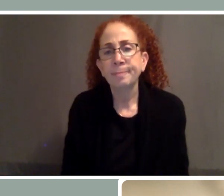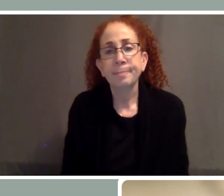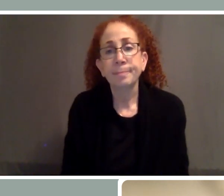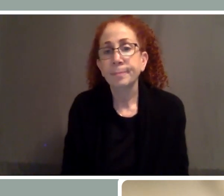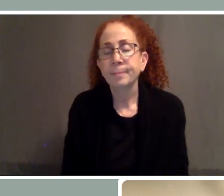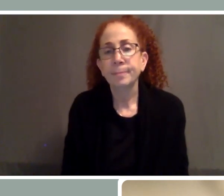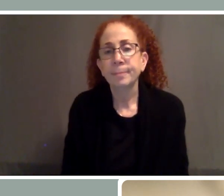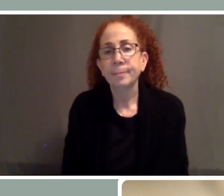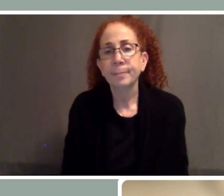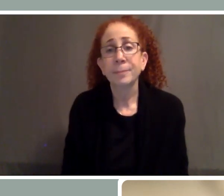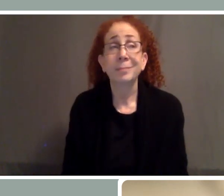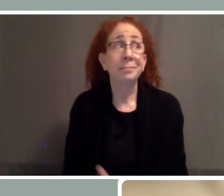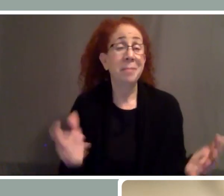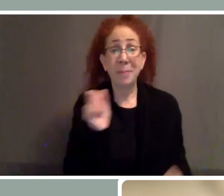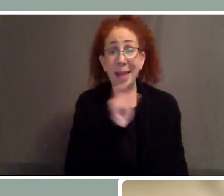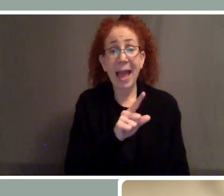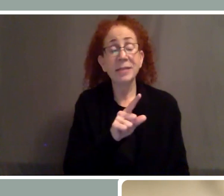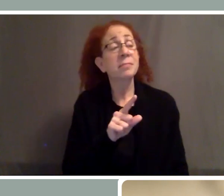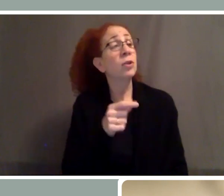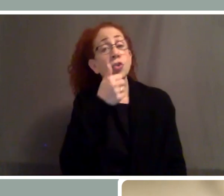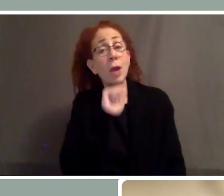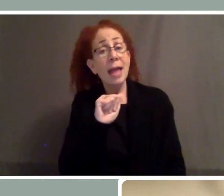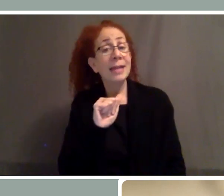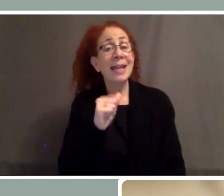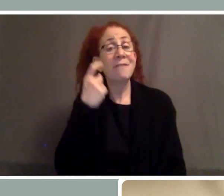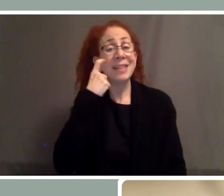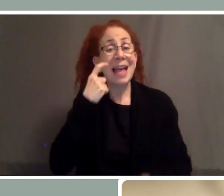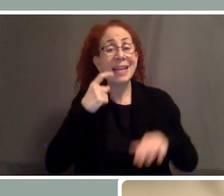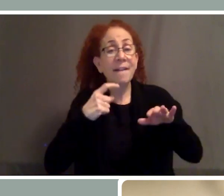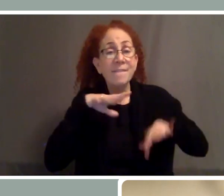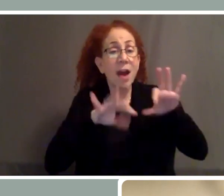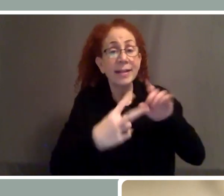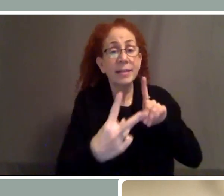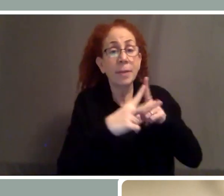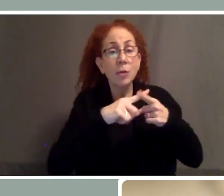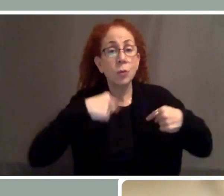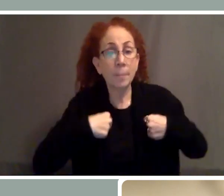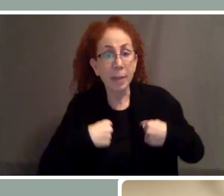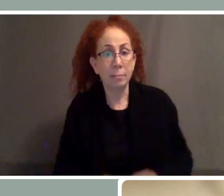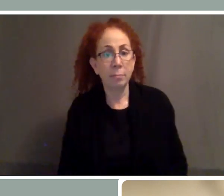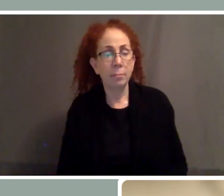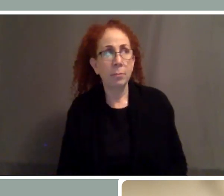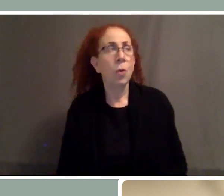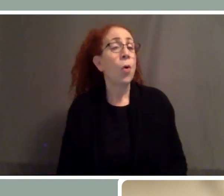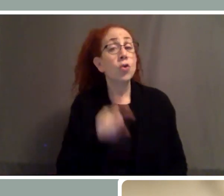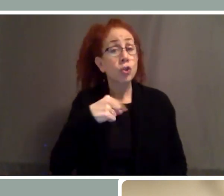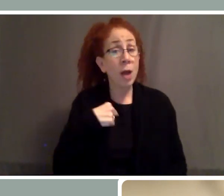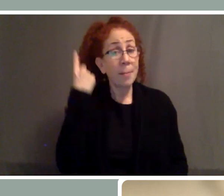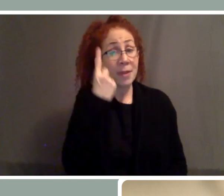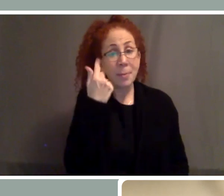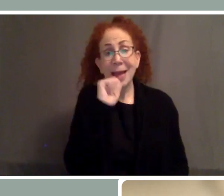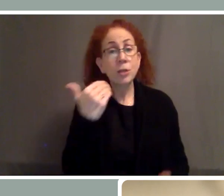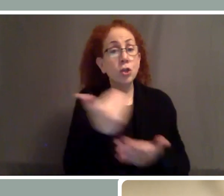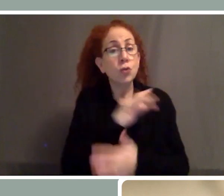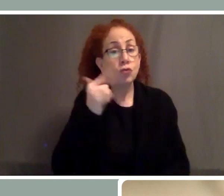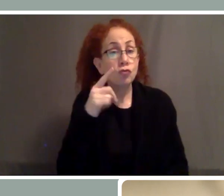I think a question like asking, do any of the latest findings apply to me? How does that, should I be thinking about some of these new drugs that I'm thinking about?